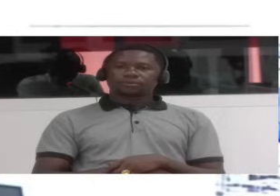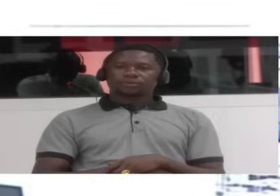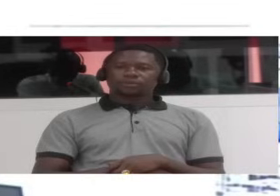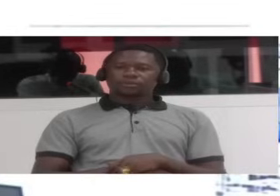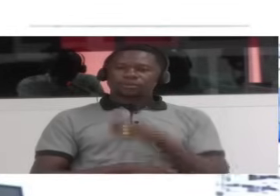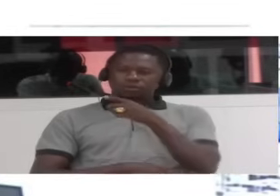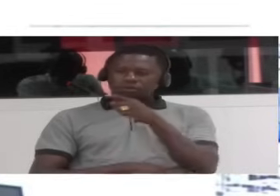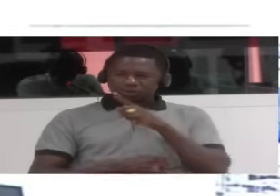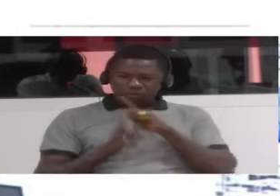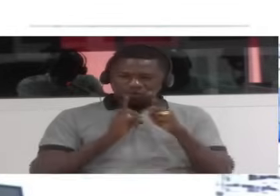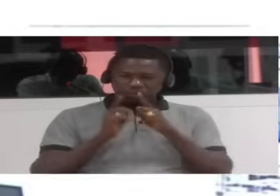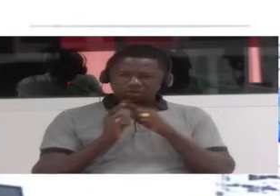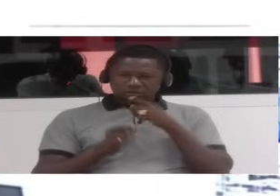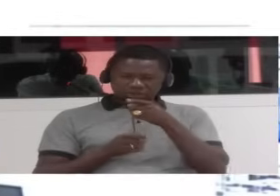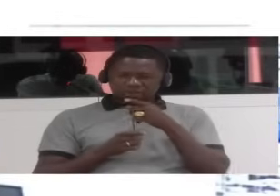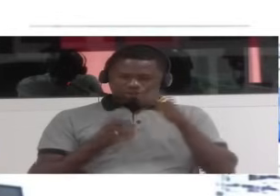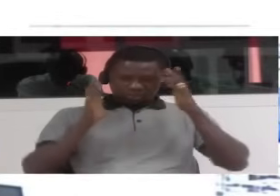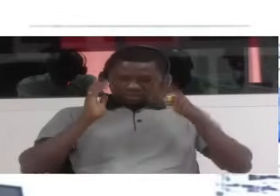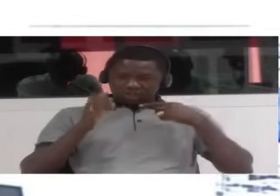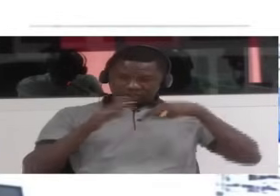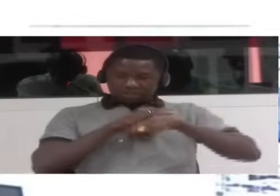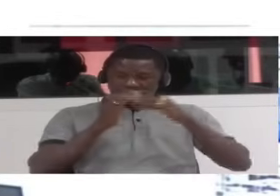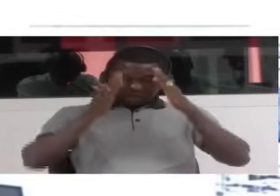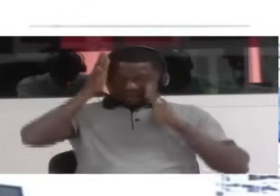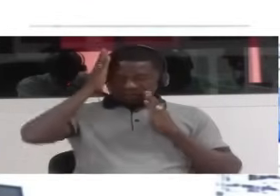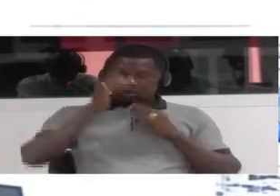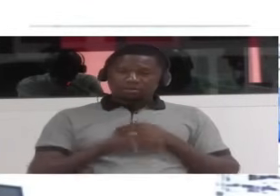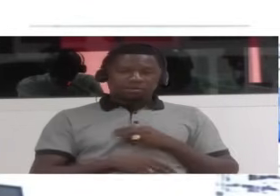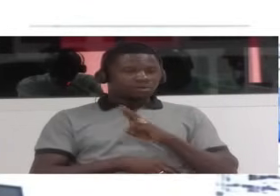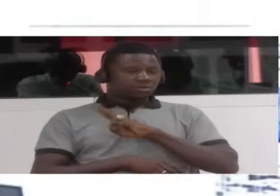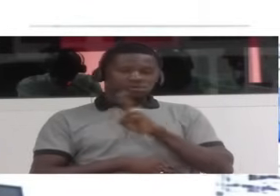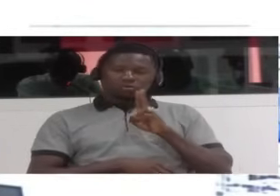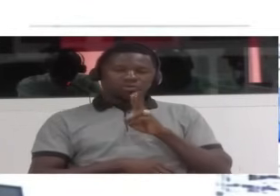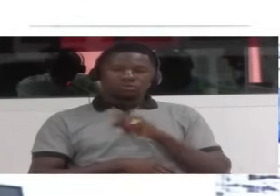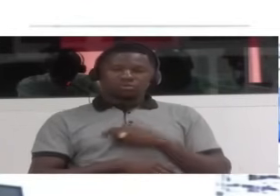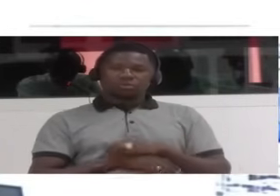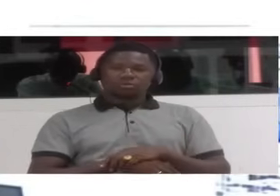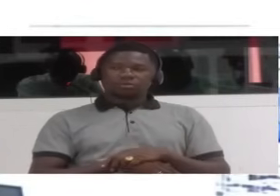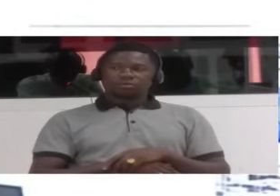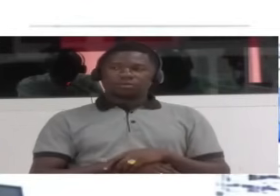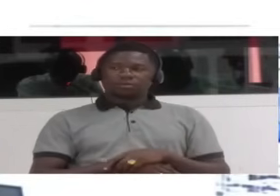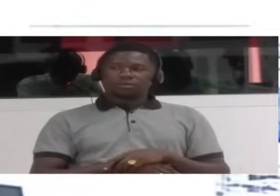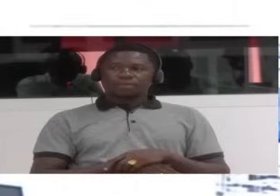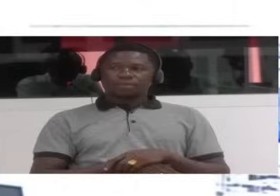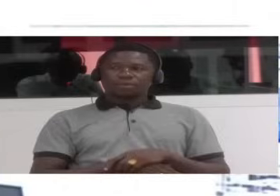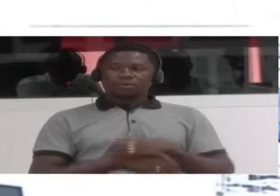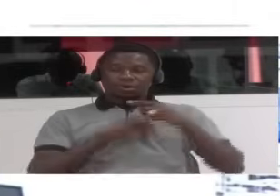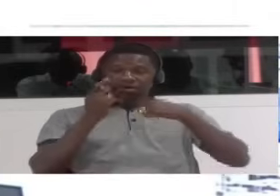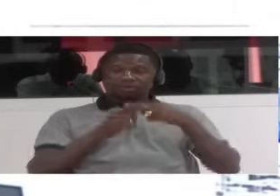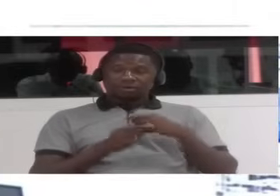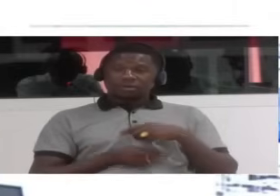discuss this matter in the army? No, I didn't. But I after the